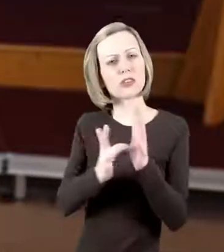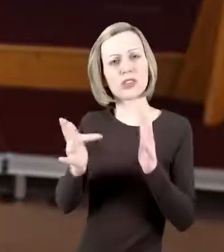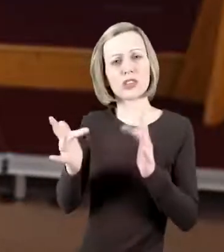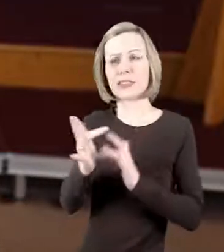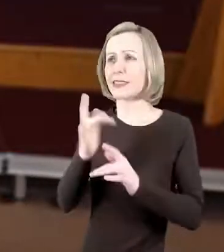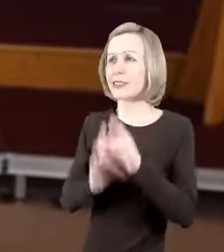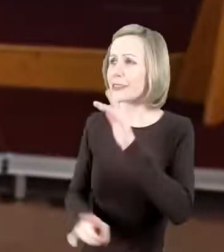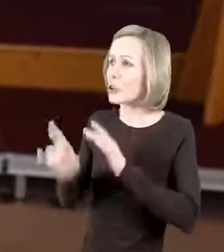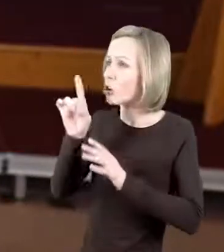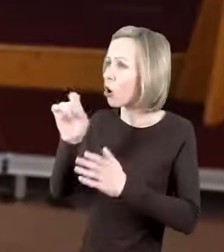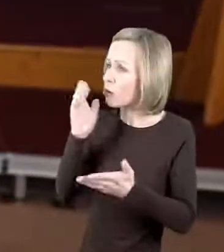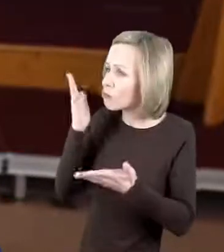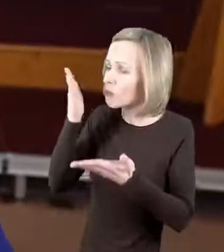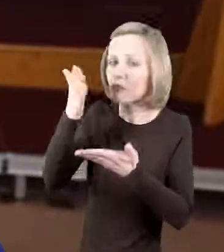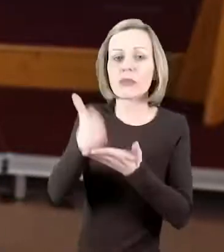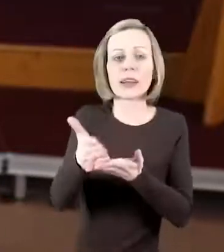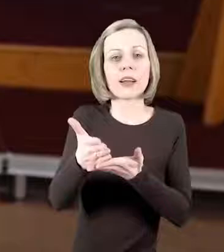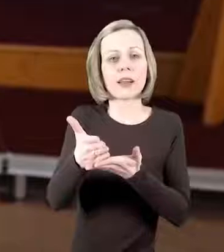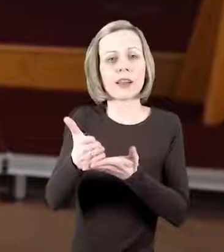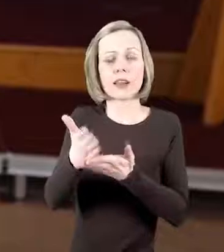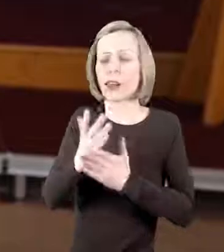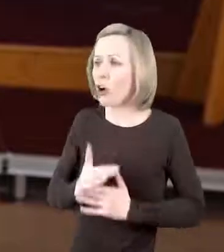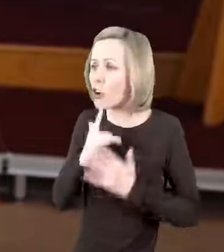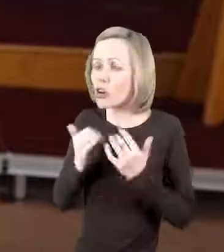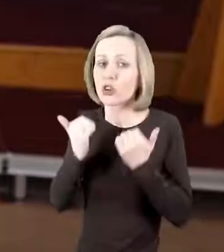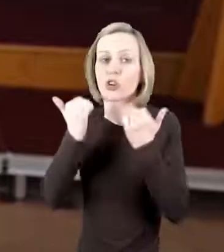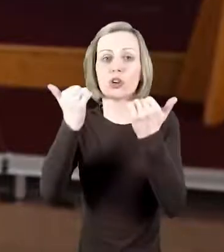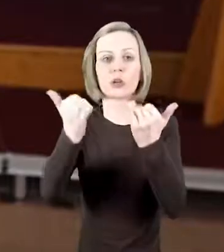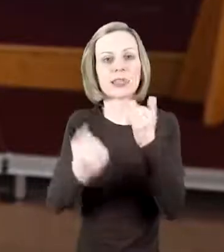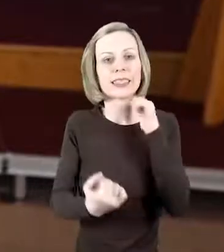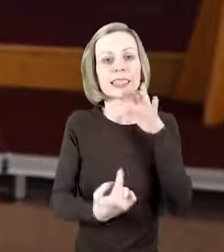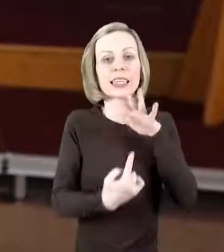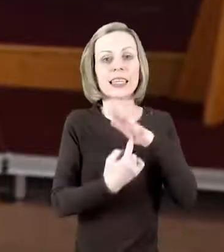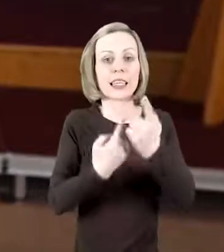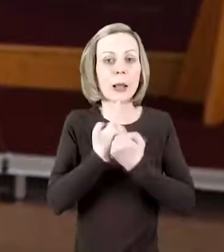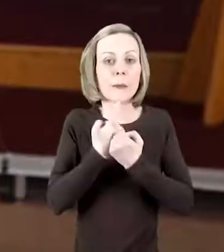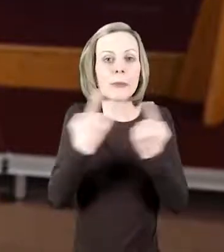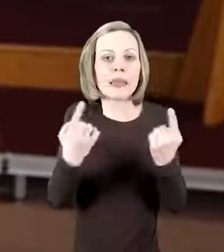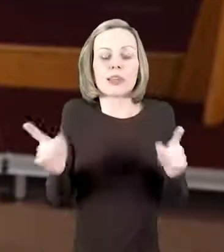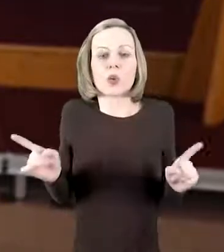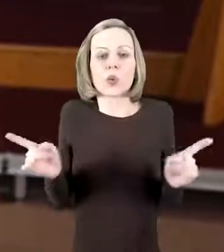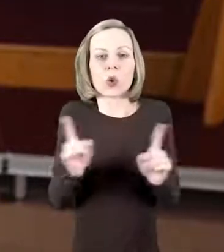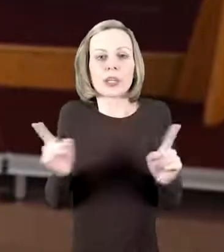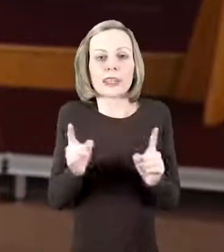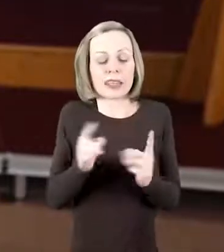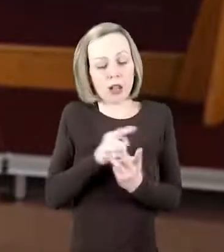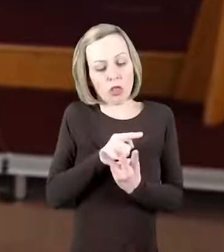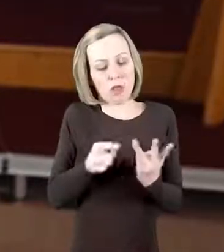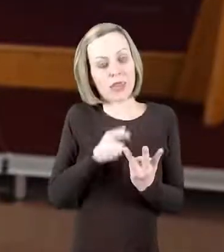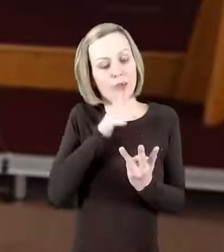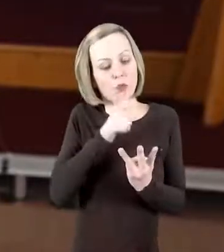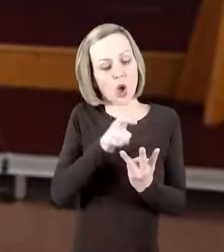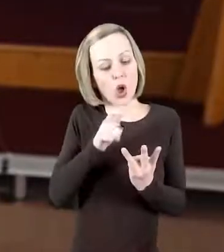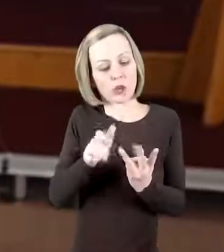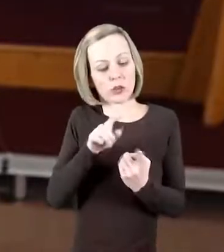death. God is real and God is good. What is the key message of Christmas?